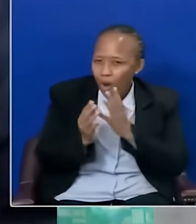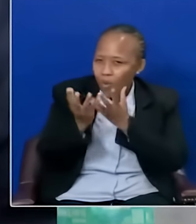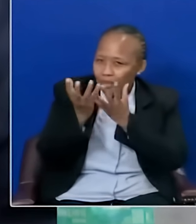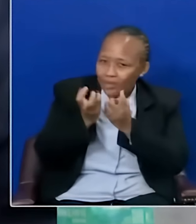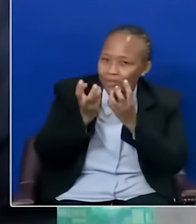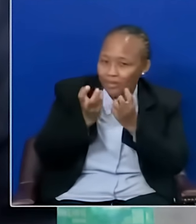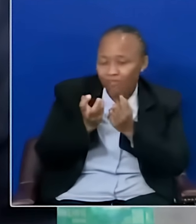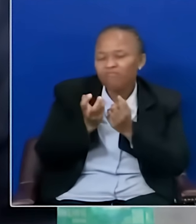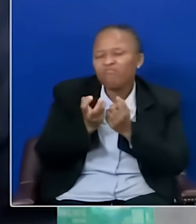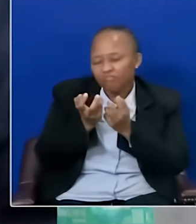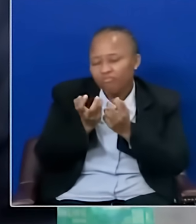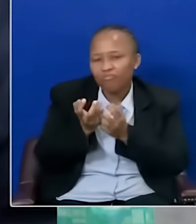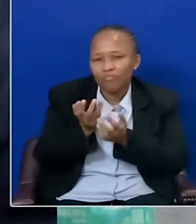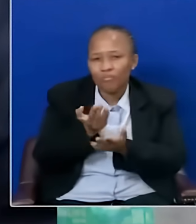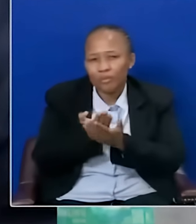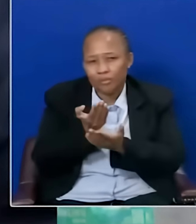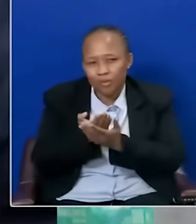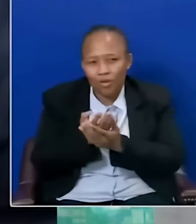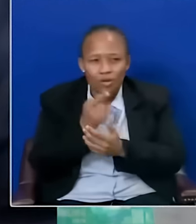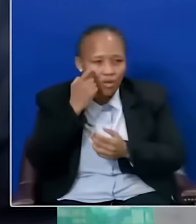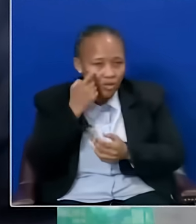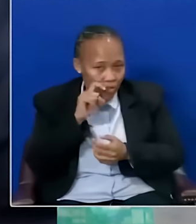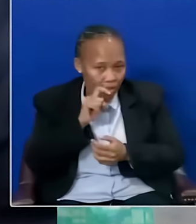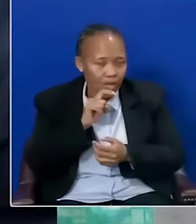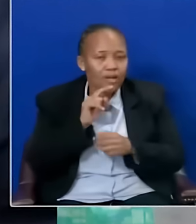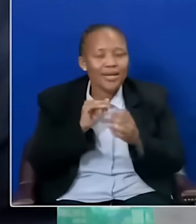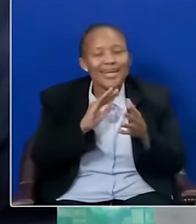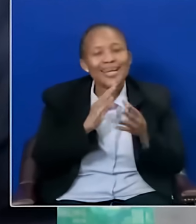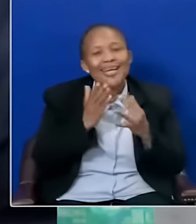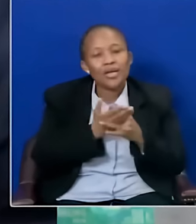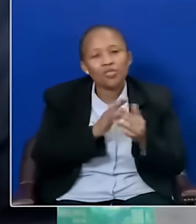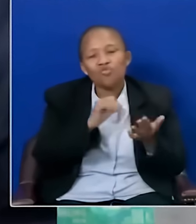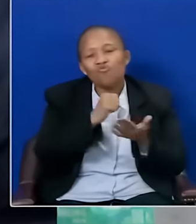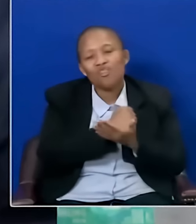case was eventually registered under normal circumstances.